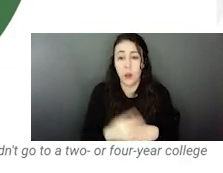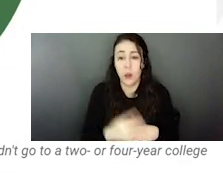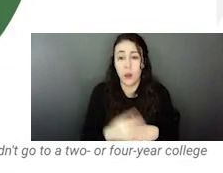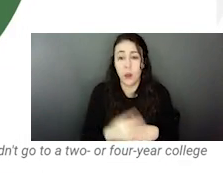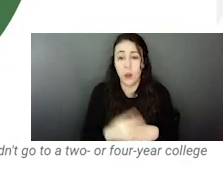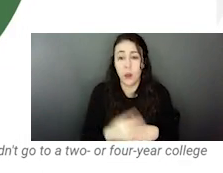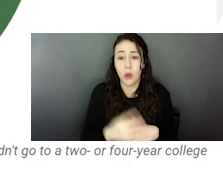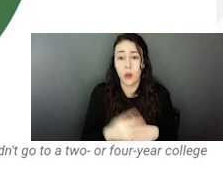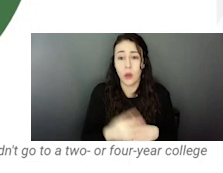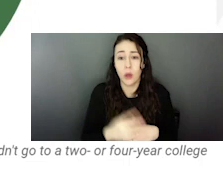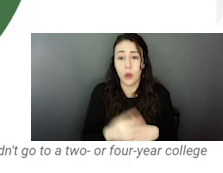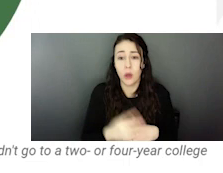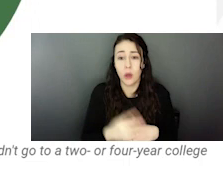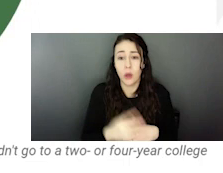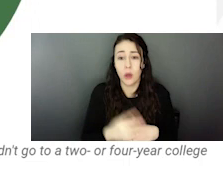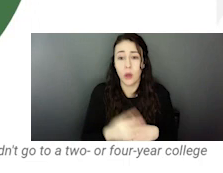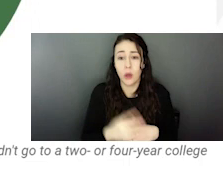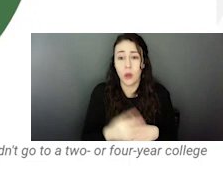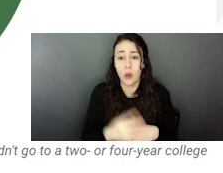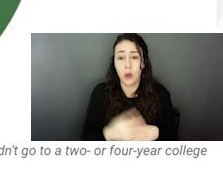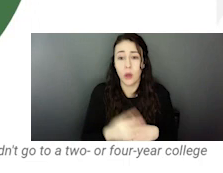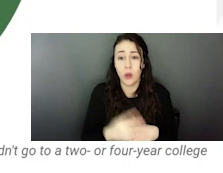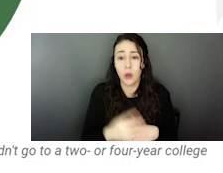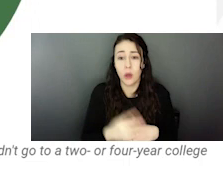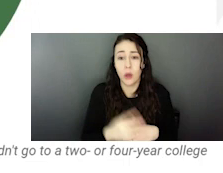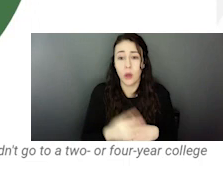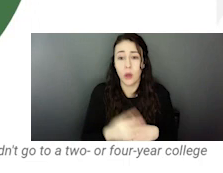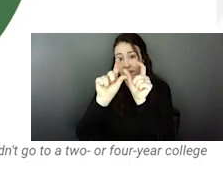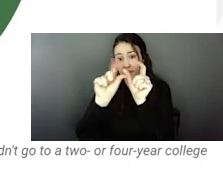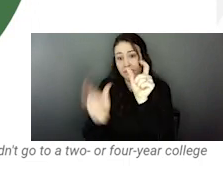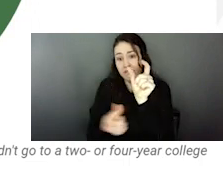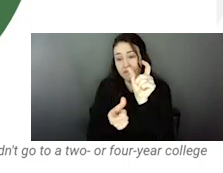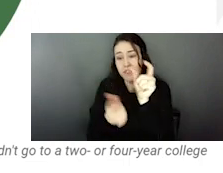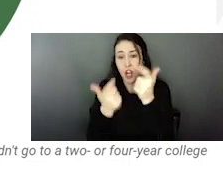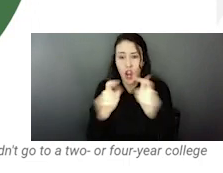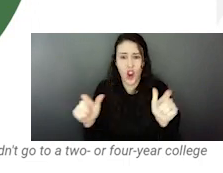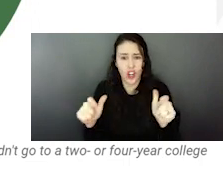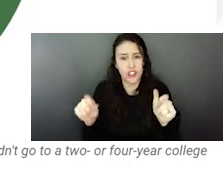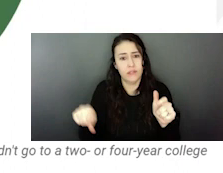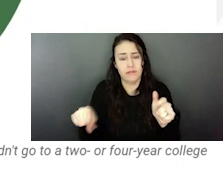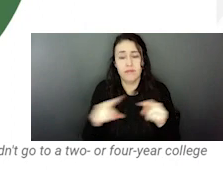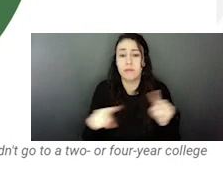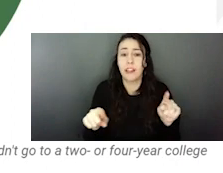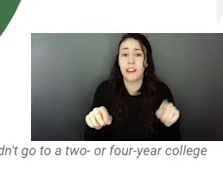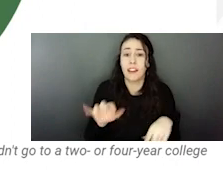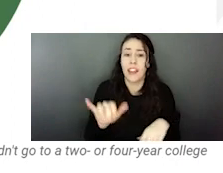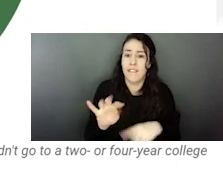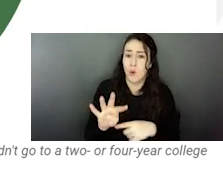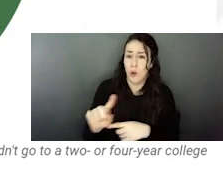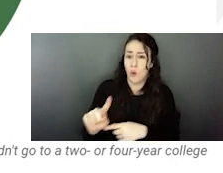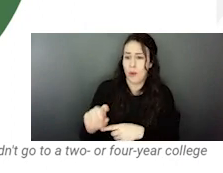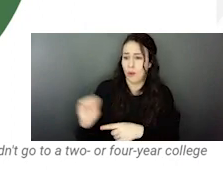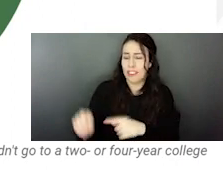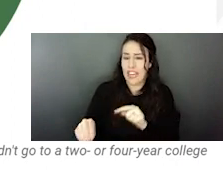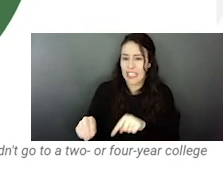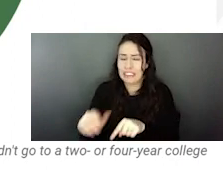large and make up the majority here, and that's concerning, the opportunity for us is in that 41% that are unsure, which means